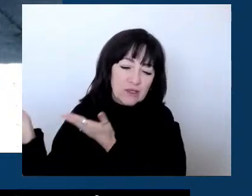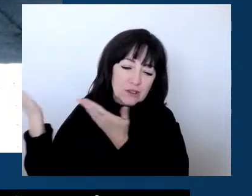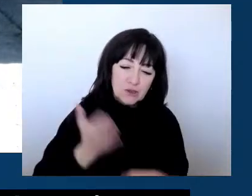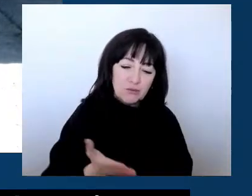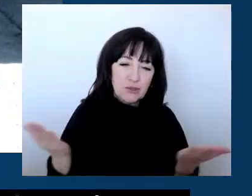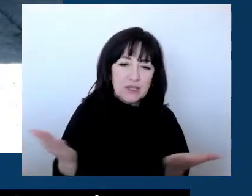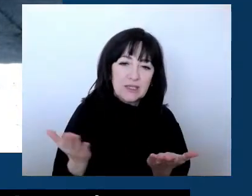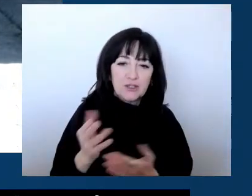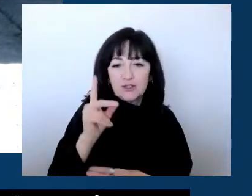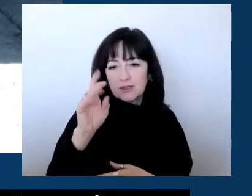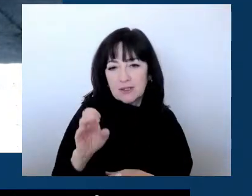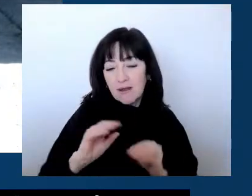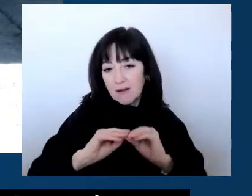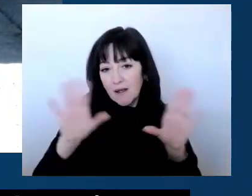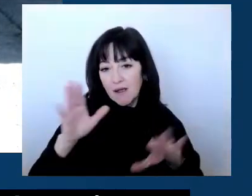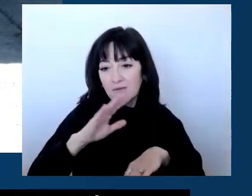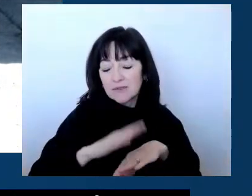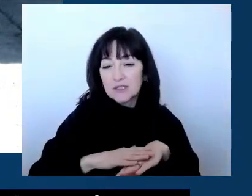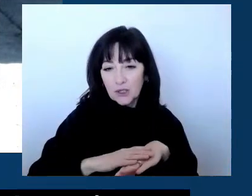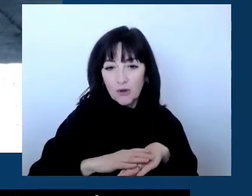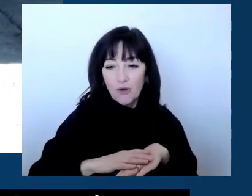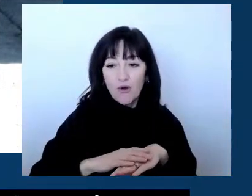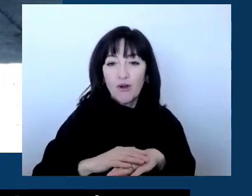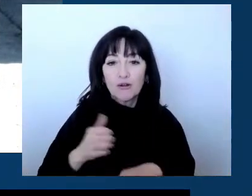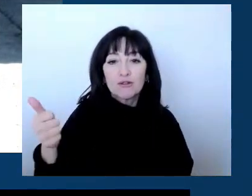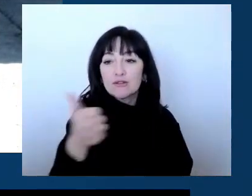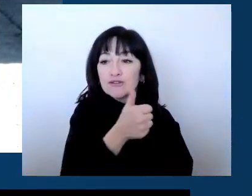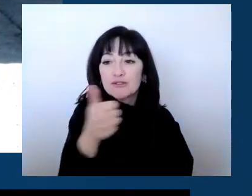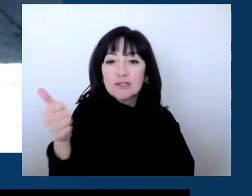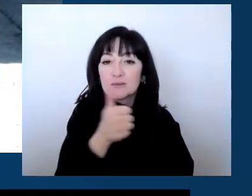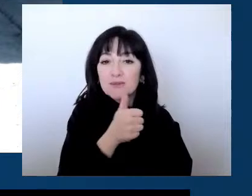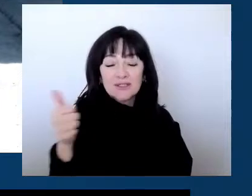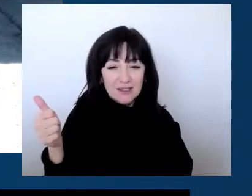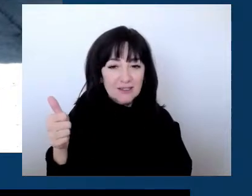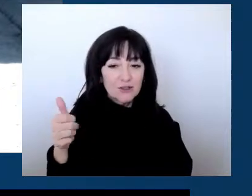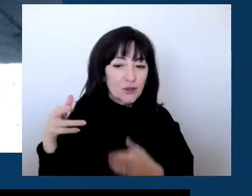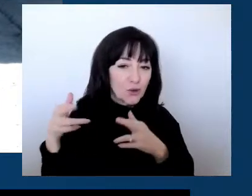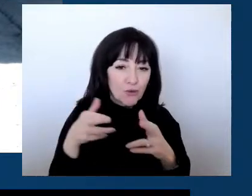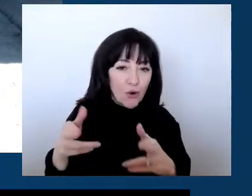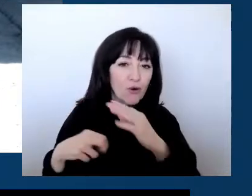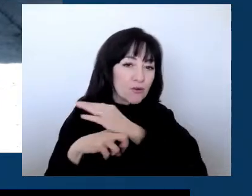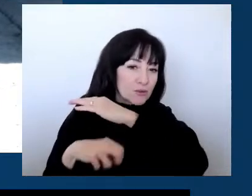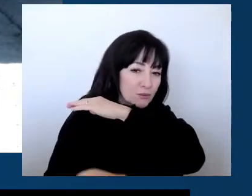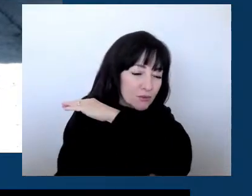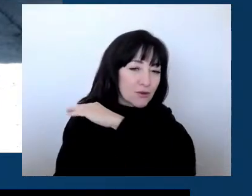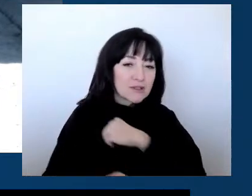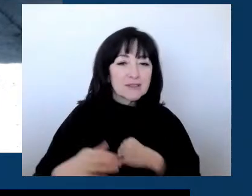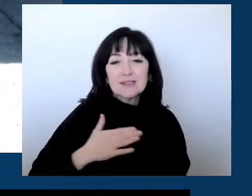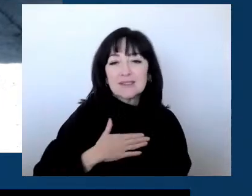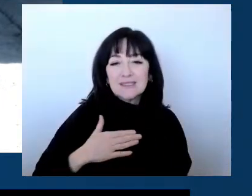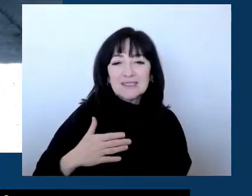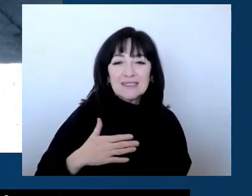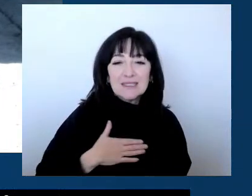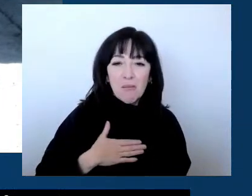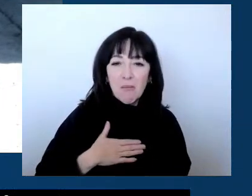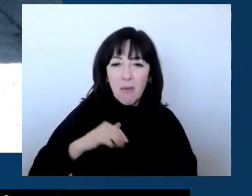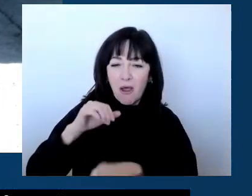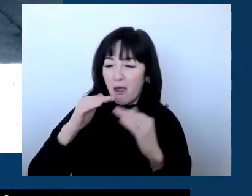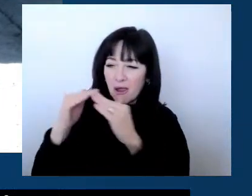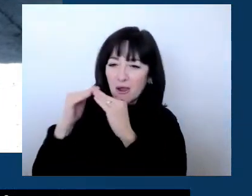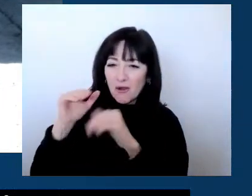the transportation side, roads, bridges, all that thing, as my colleague in Michigan likes to say, just fix the damn